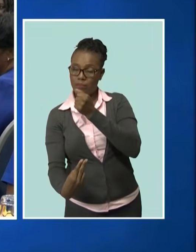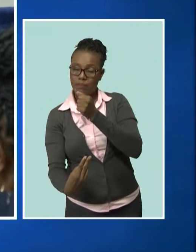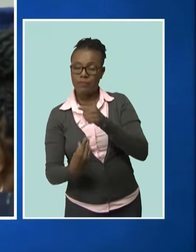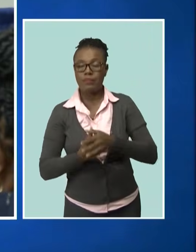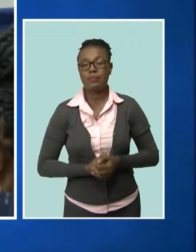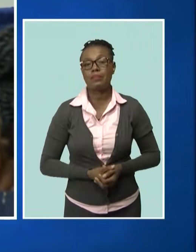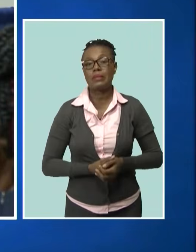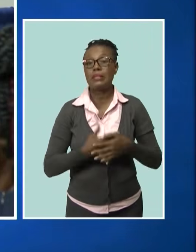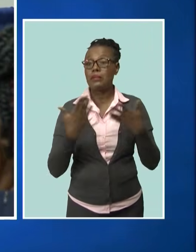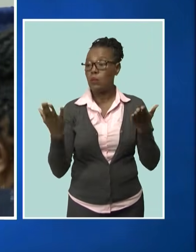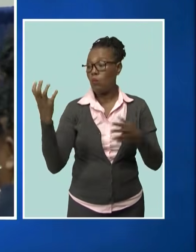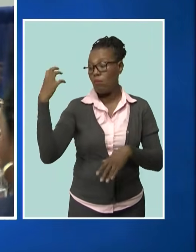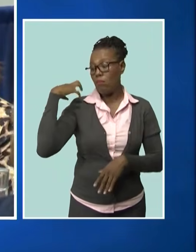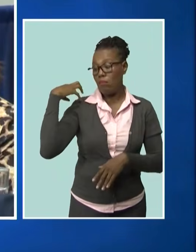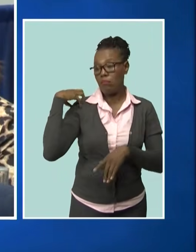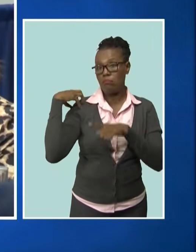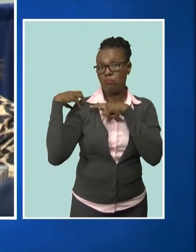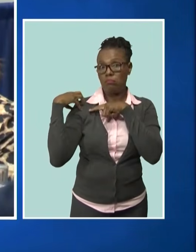So employers,